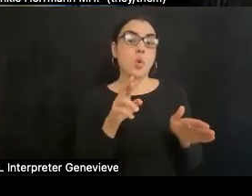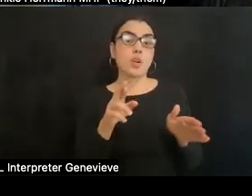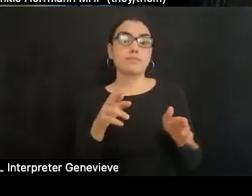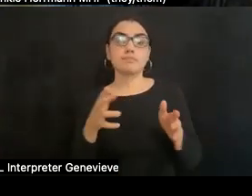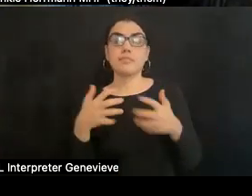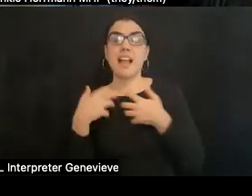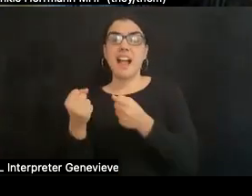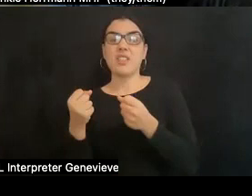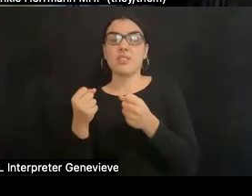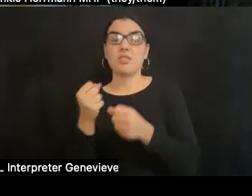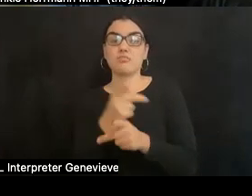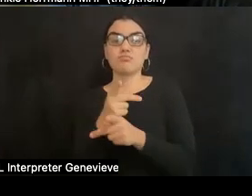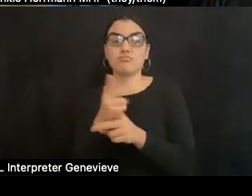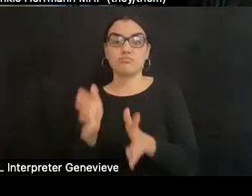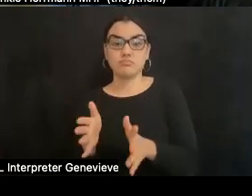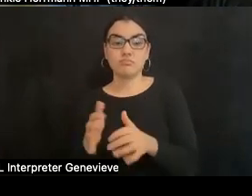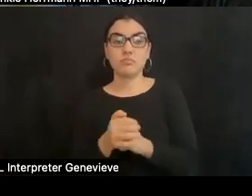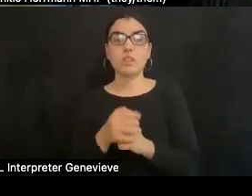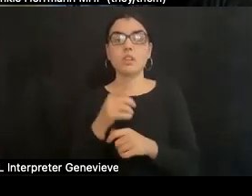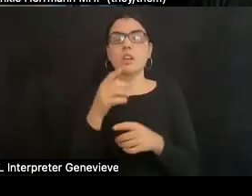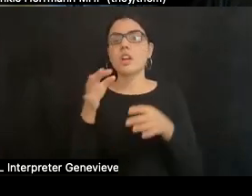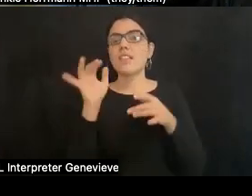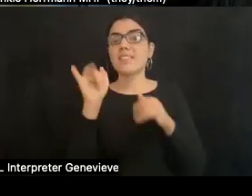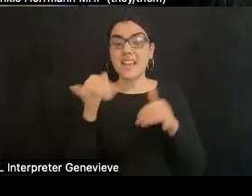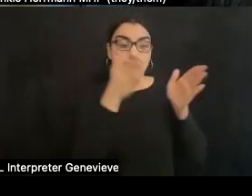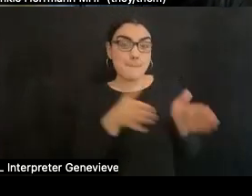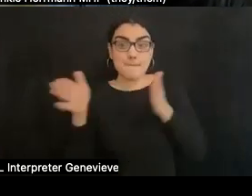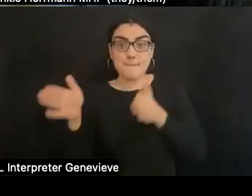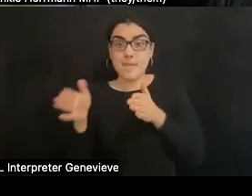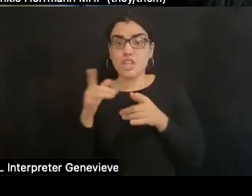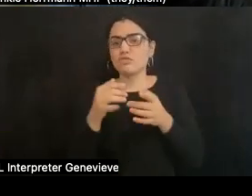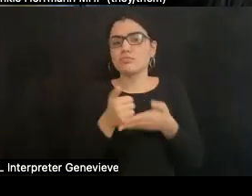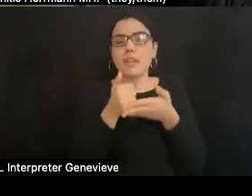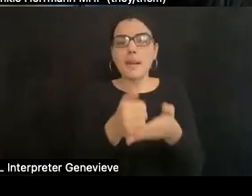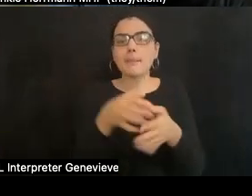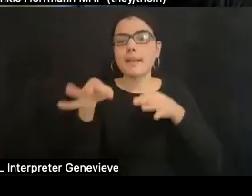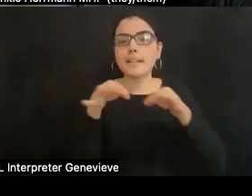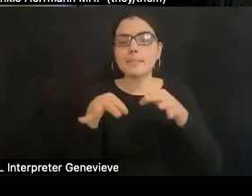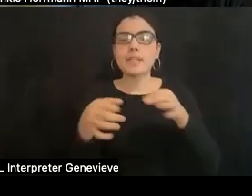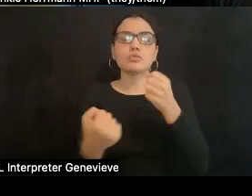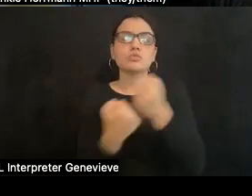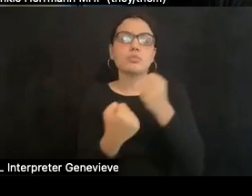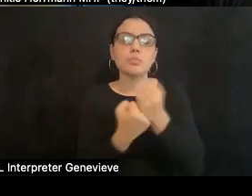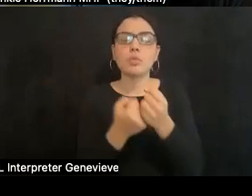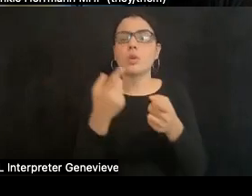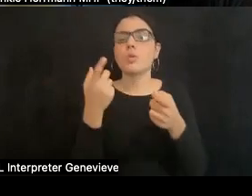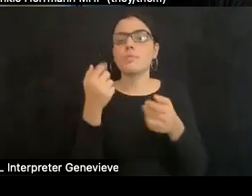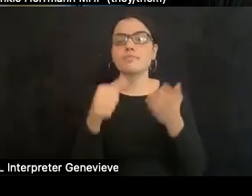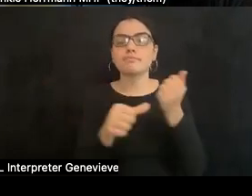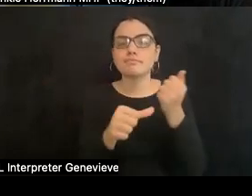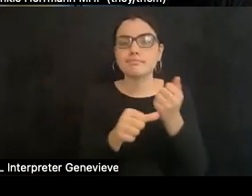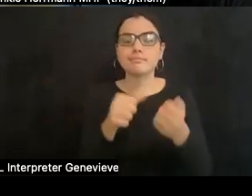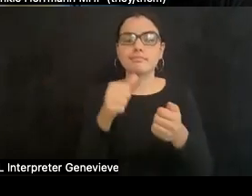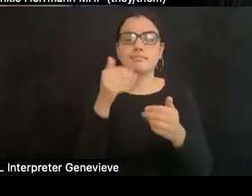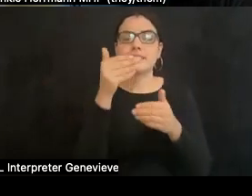person who explains what supports are available to you and assists with going through whatever the required steps are to get those supports set